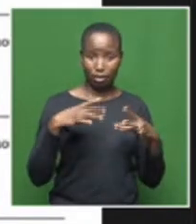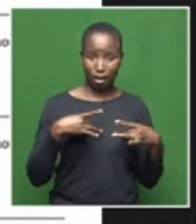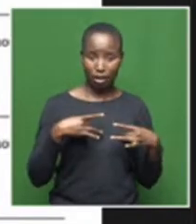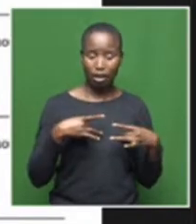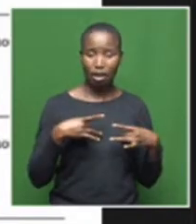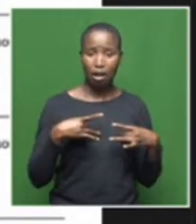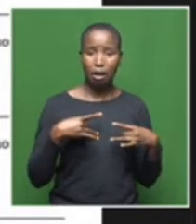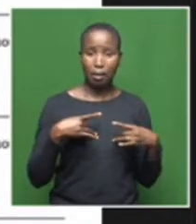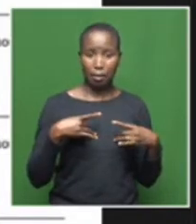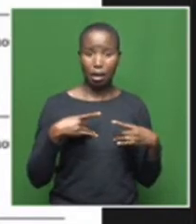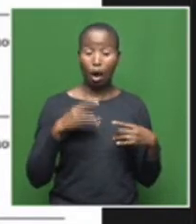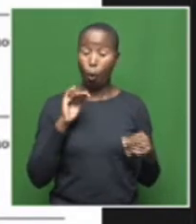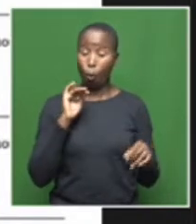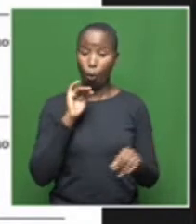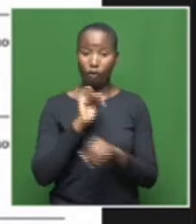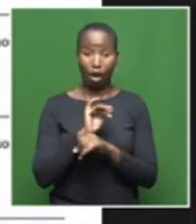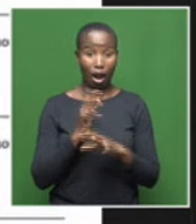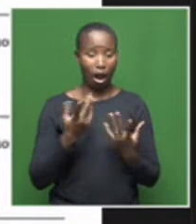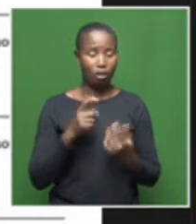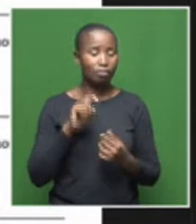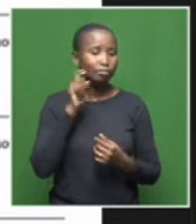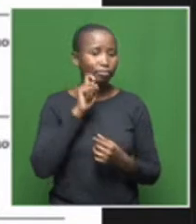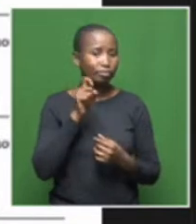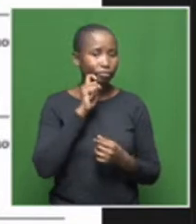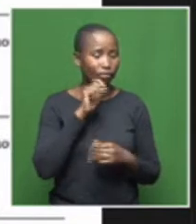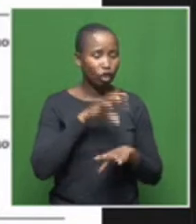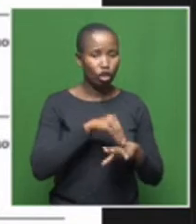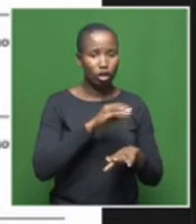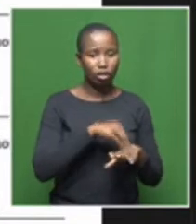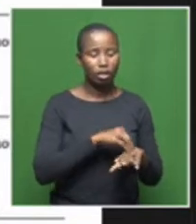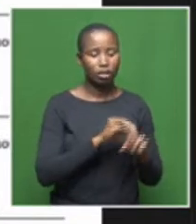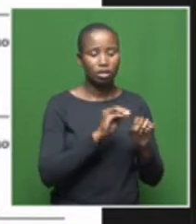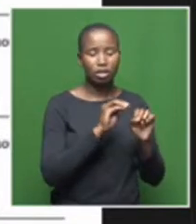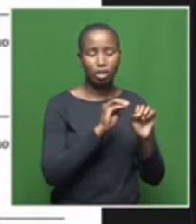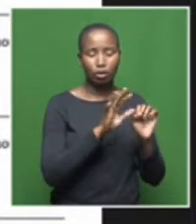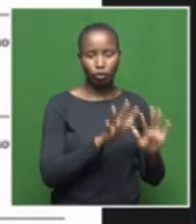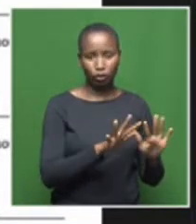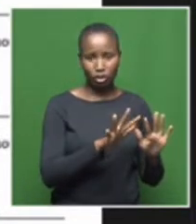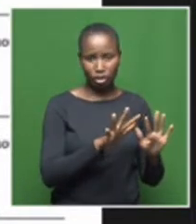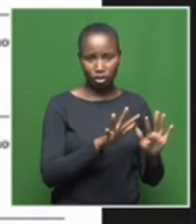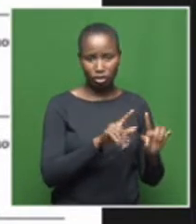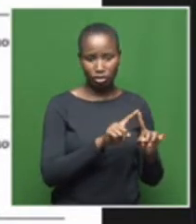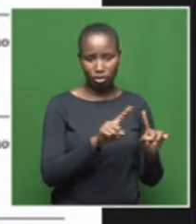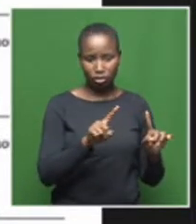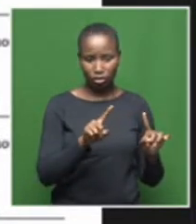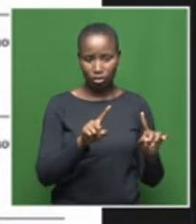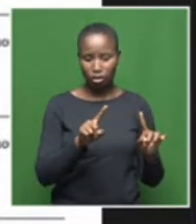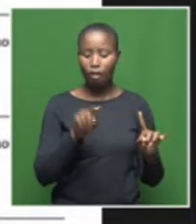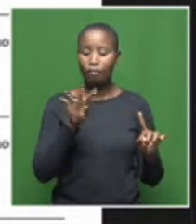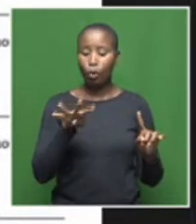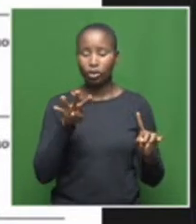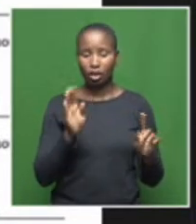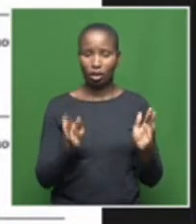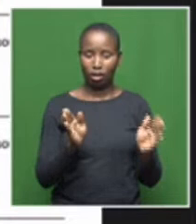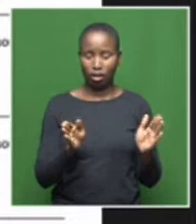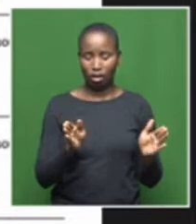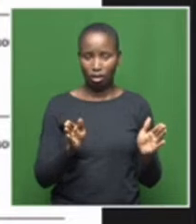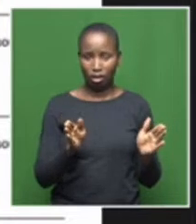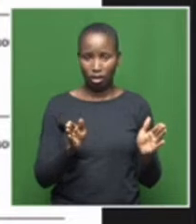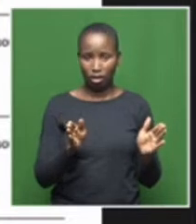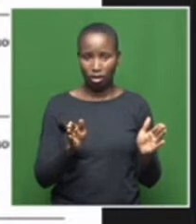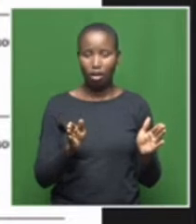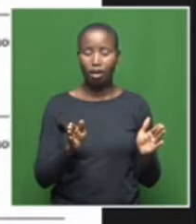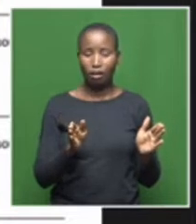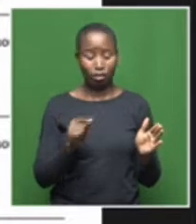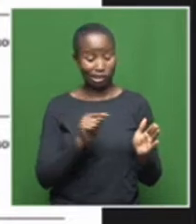highest in the age group 10 to 14 years of age, which was on average 21% positive in this